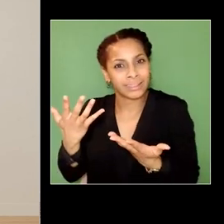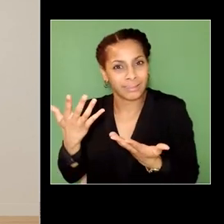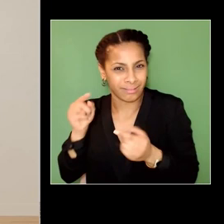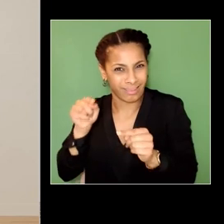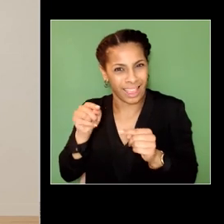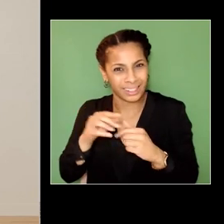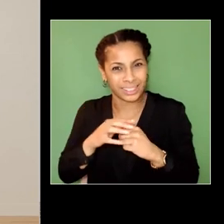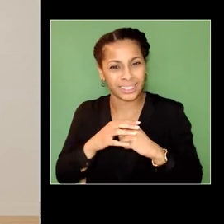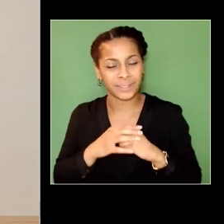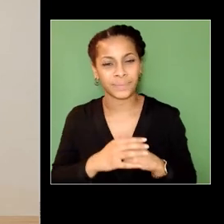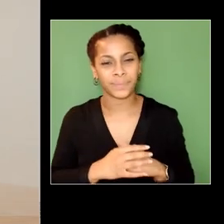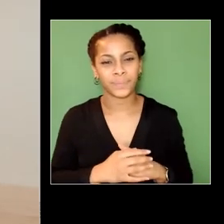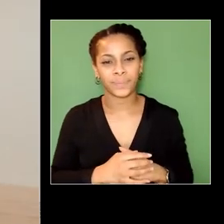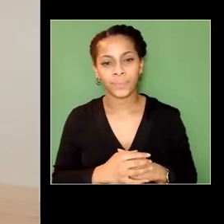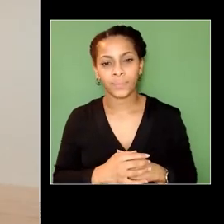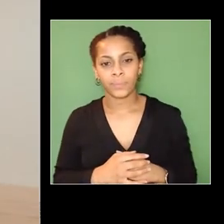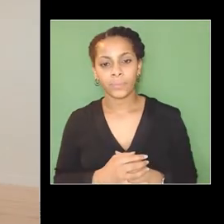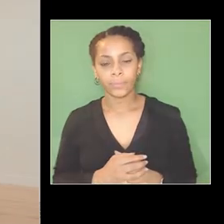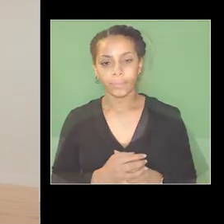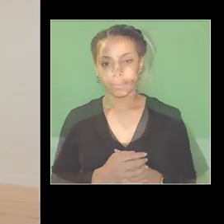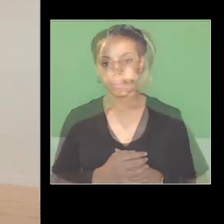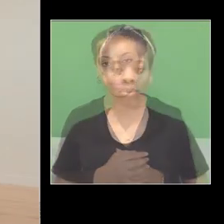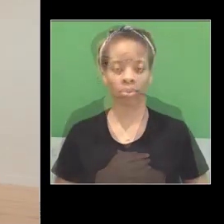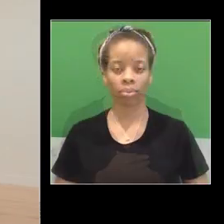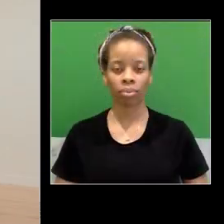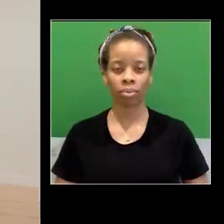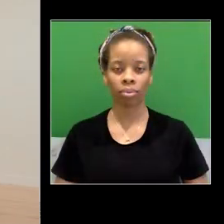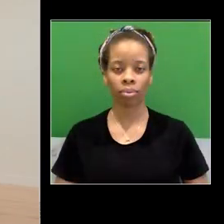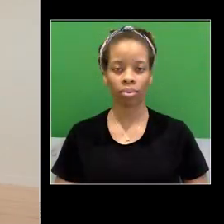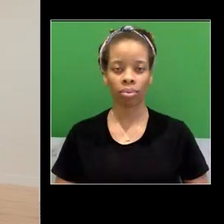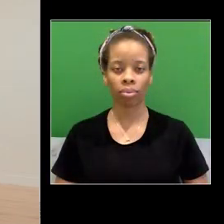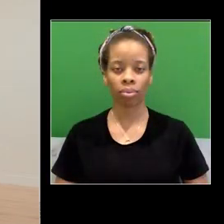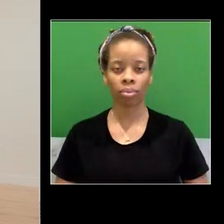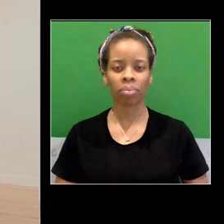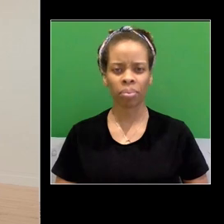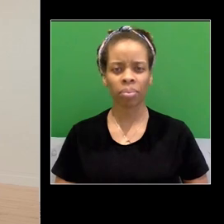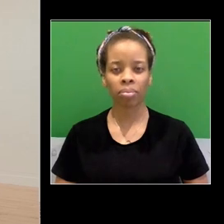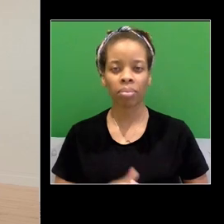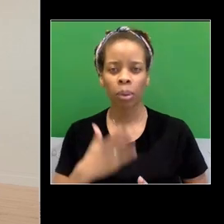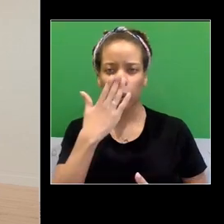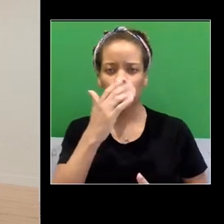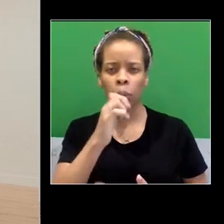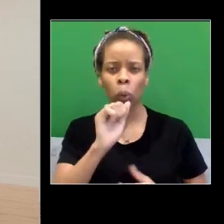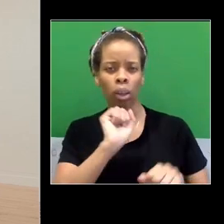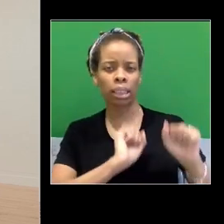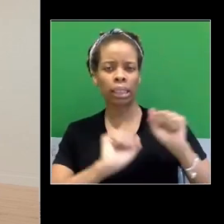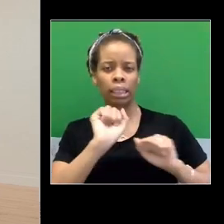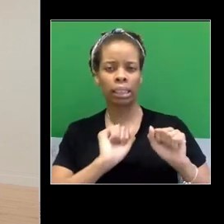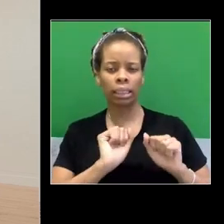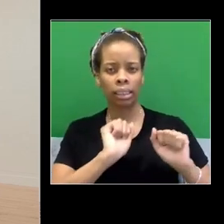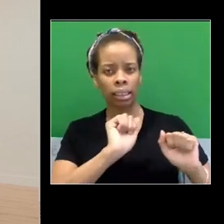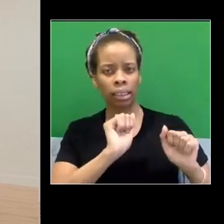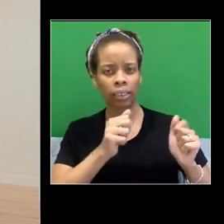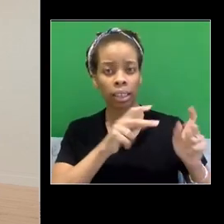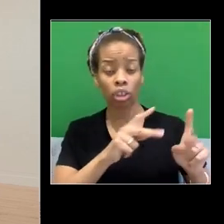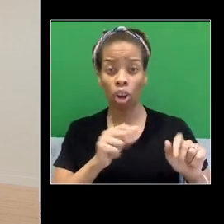were resisting was the reductive nature of some of those conversations. And what I think we see in your work writ